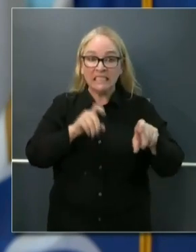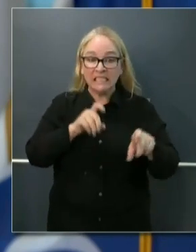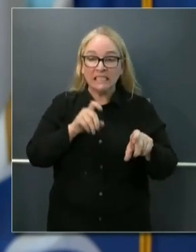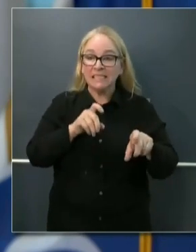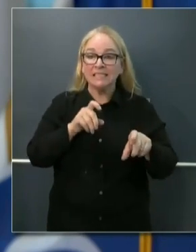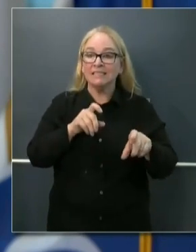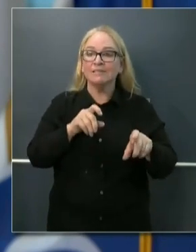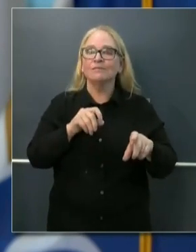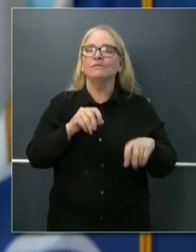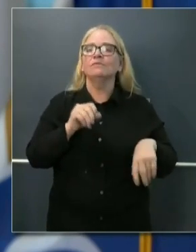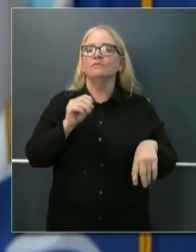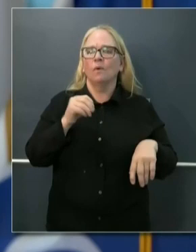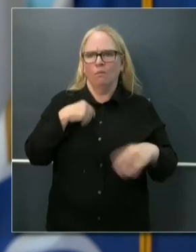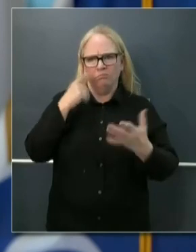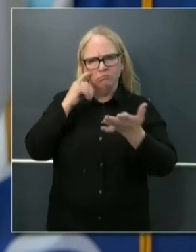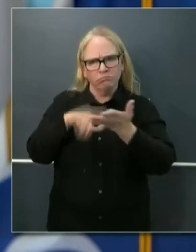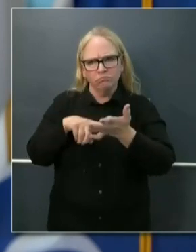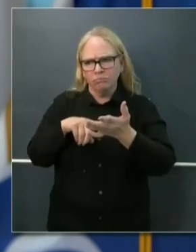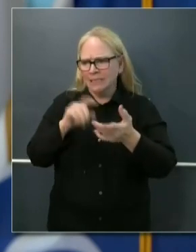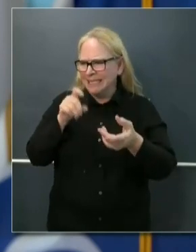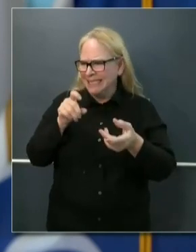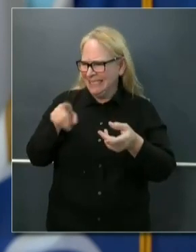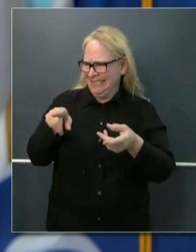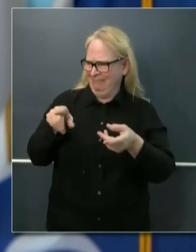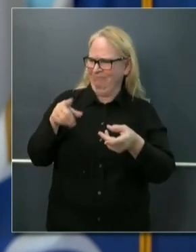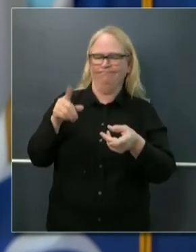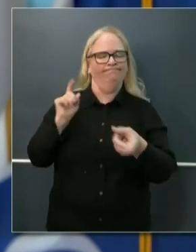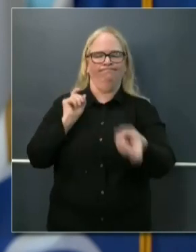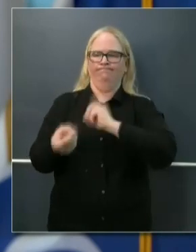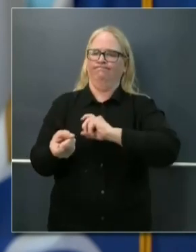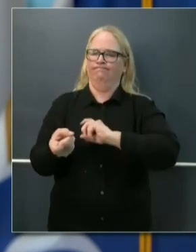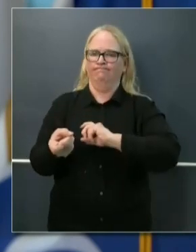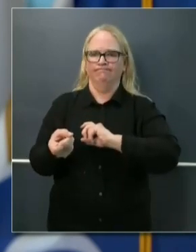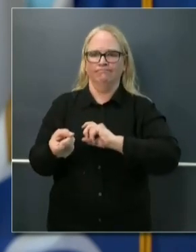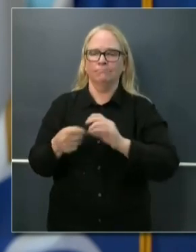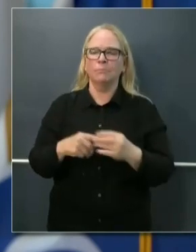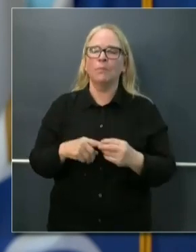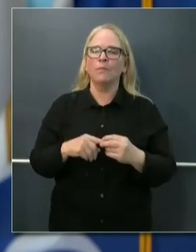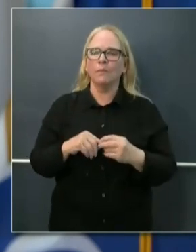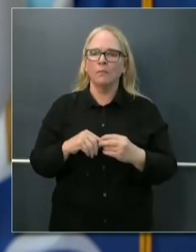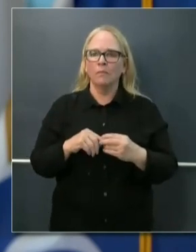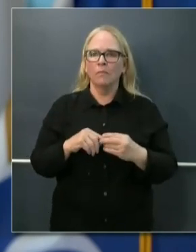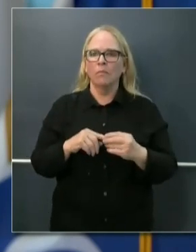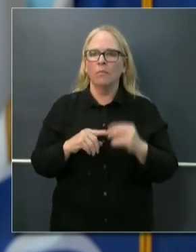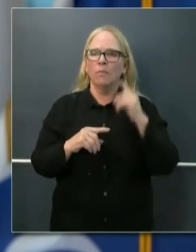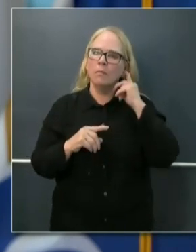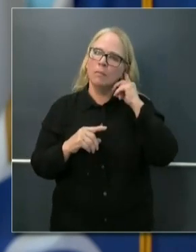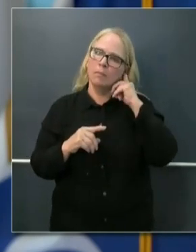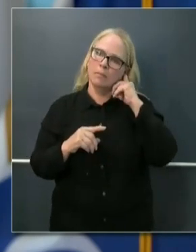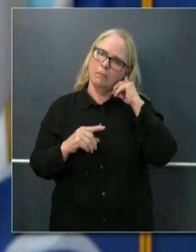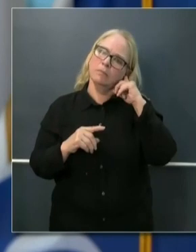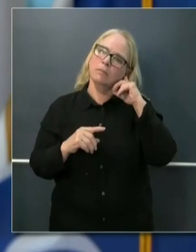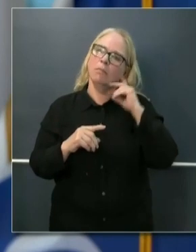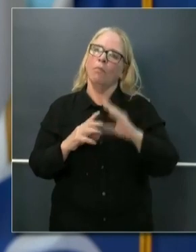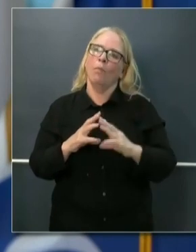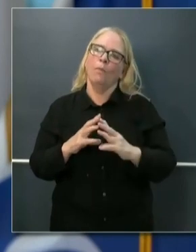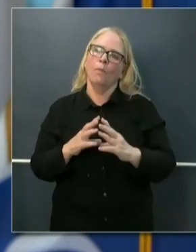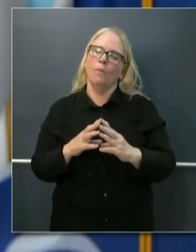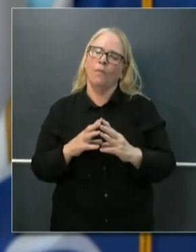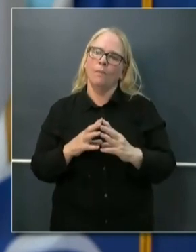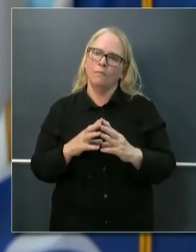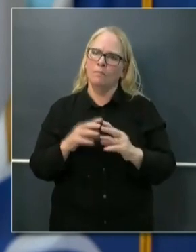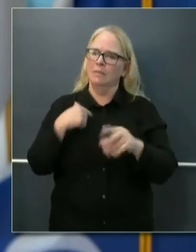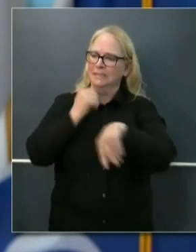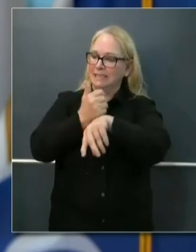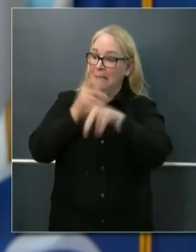And started to recognize we needed to change the way we approached this issue. We put together a task force led by some of